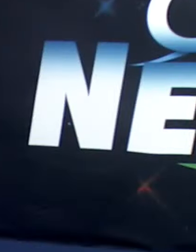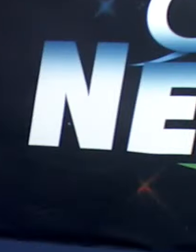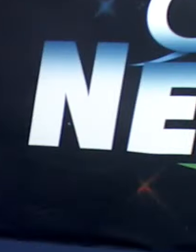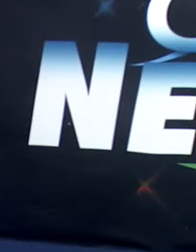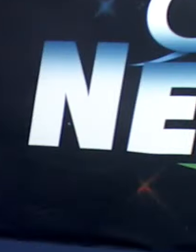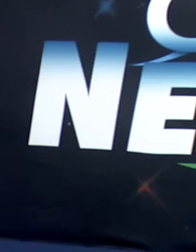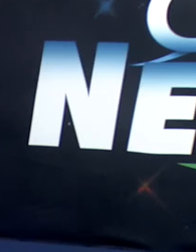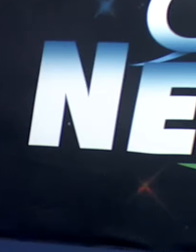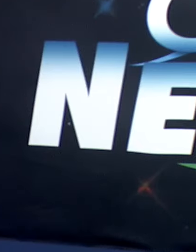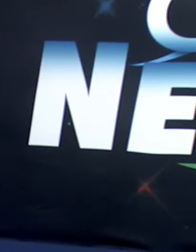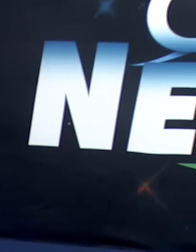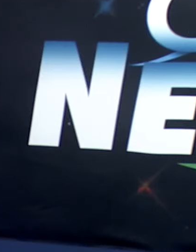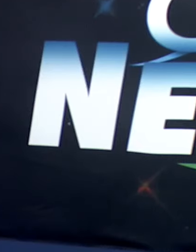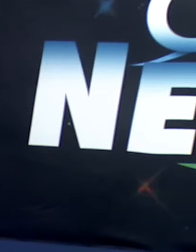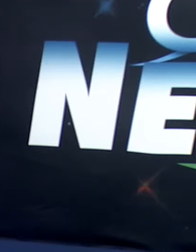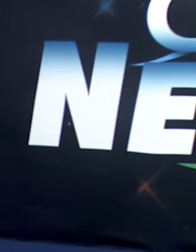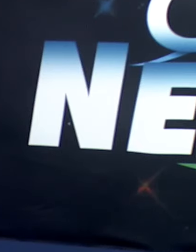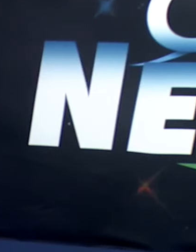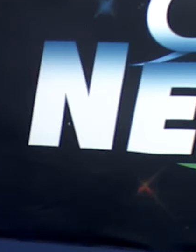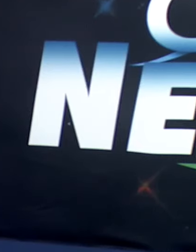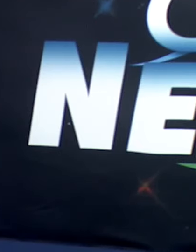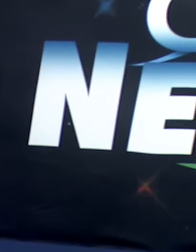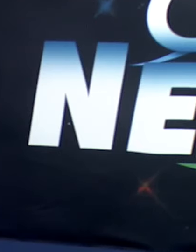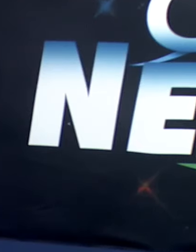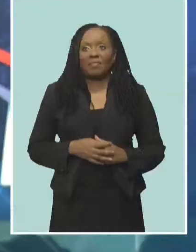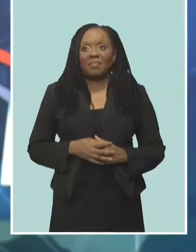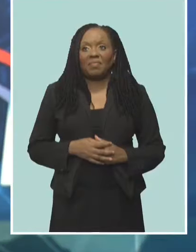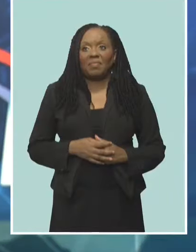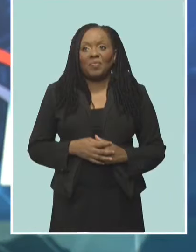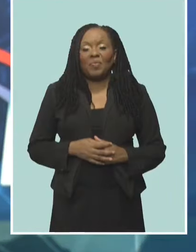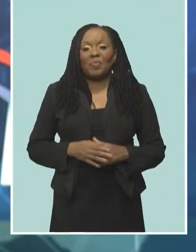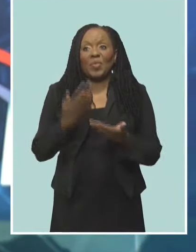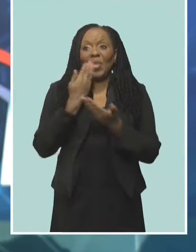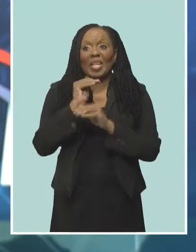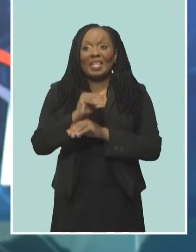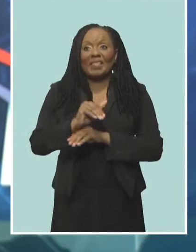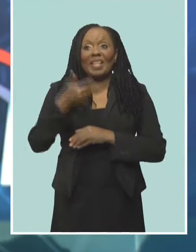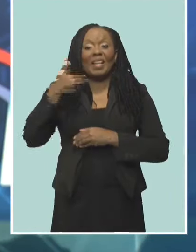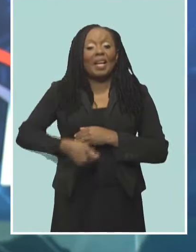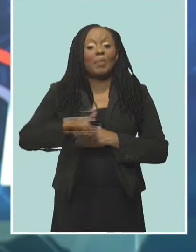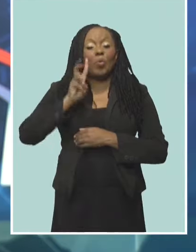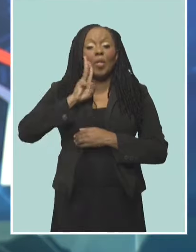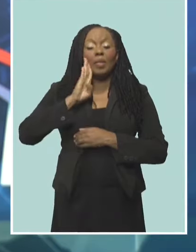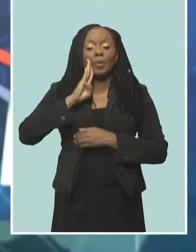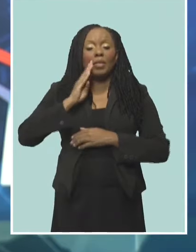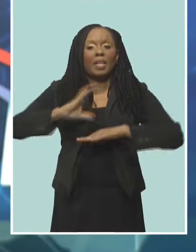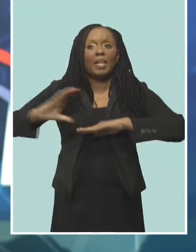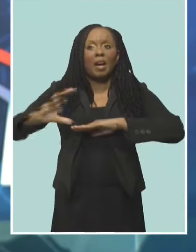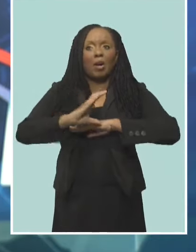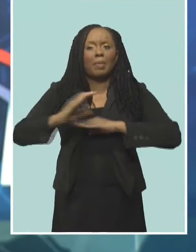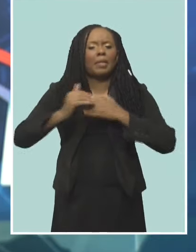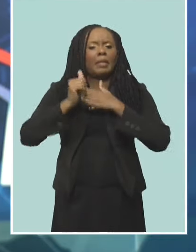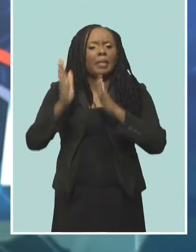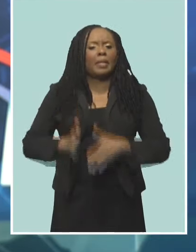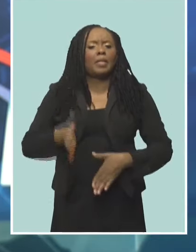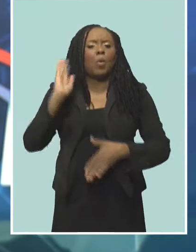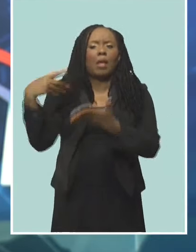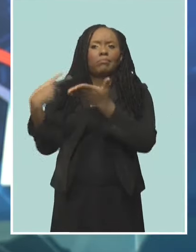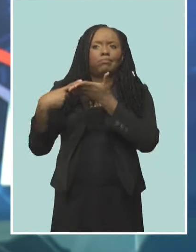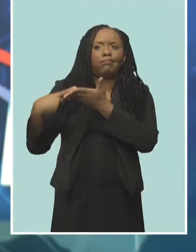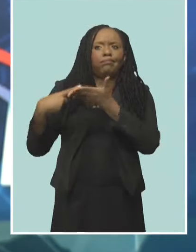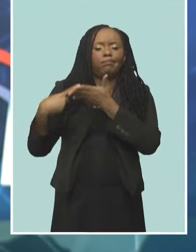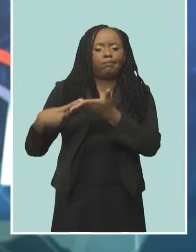Good evening and welcome to the CBC NewsNight. I'm Wendy Berg. CARICOM heads are set to discuss a range of major issues